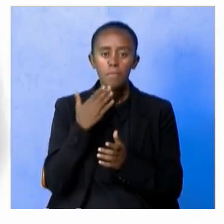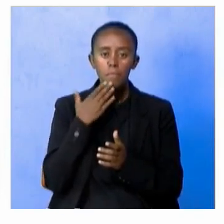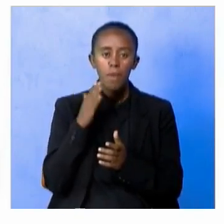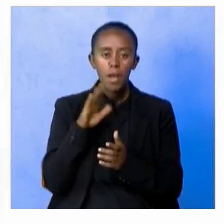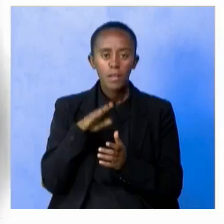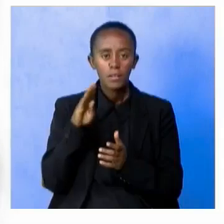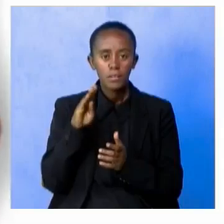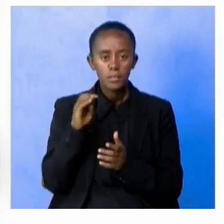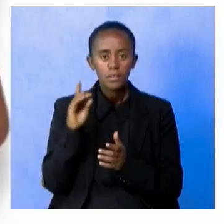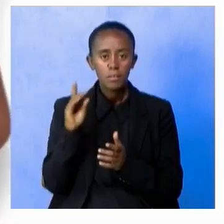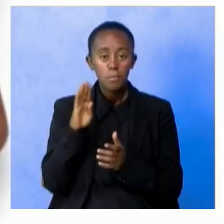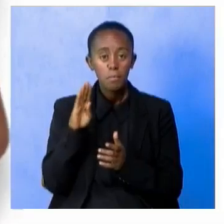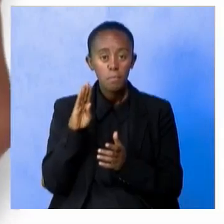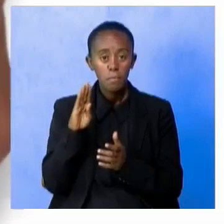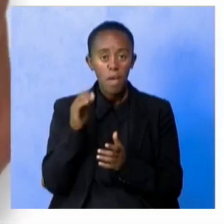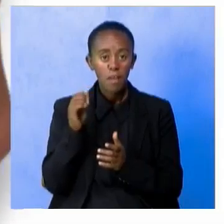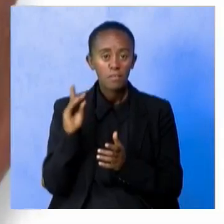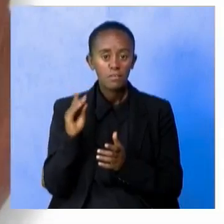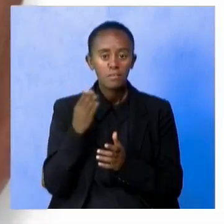basketball